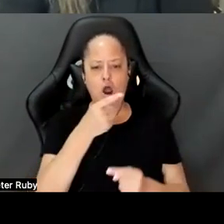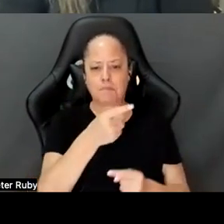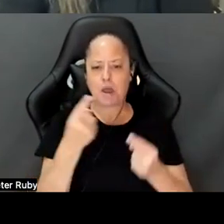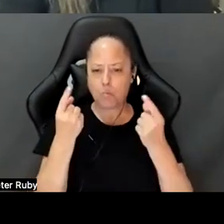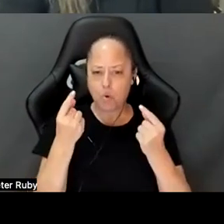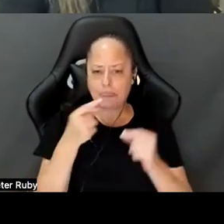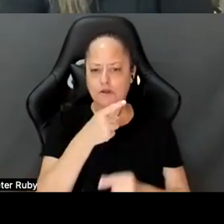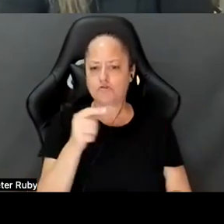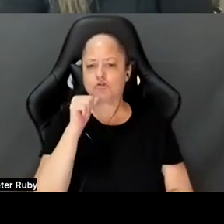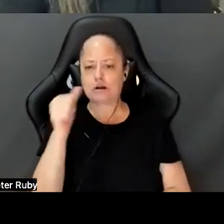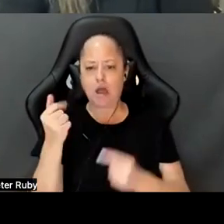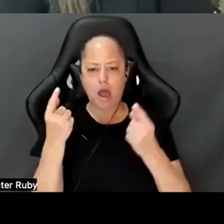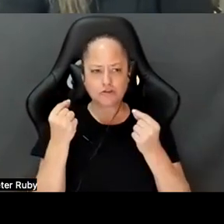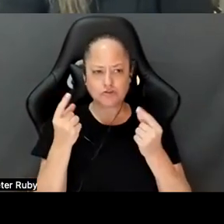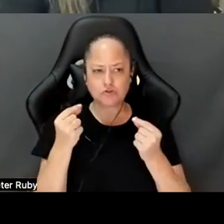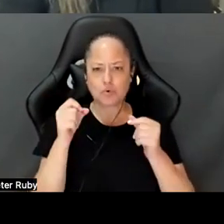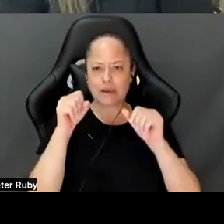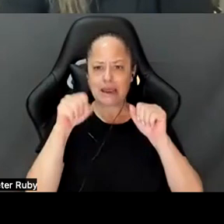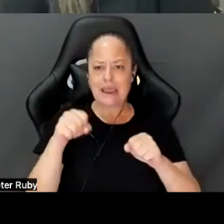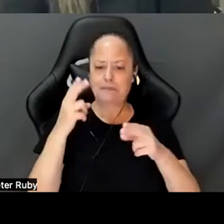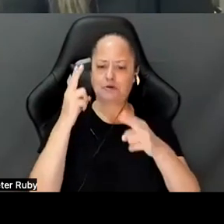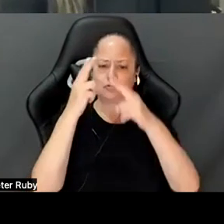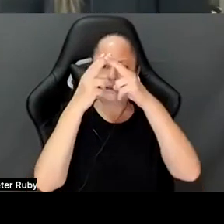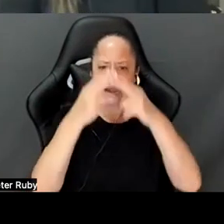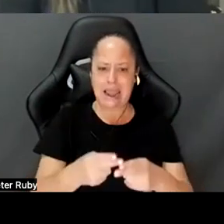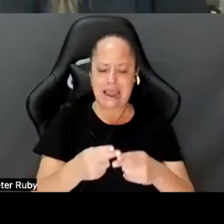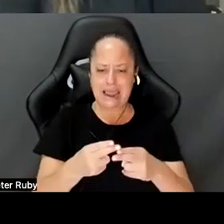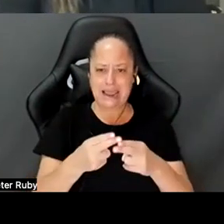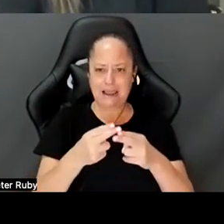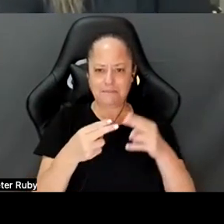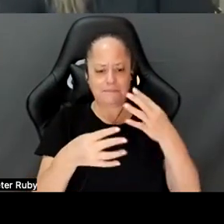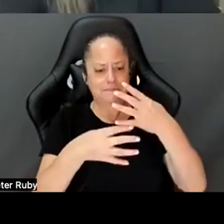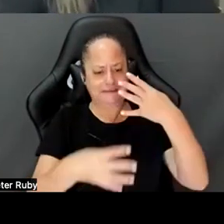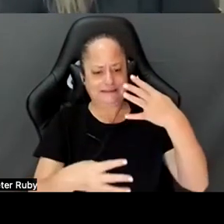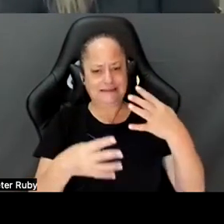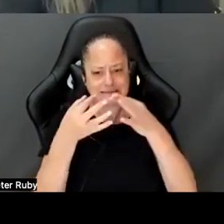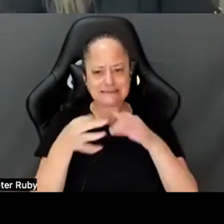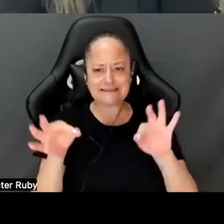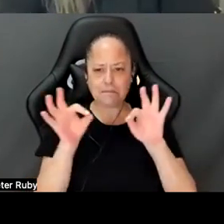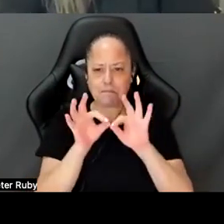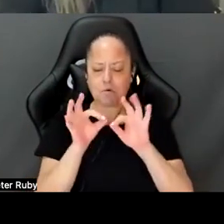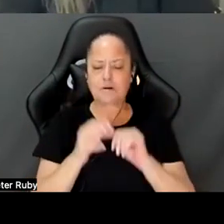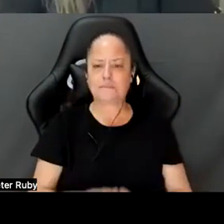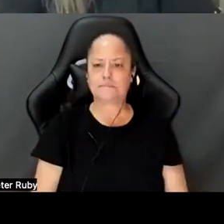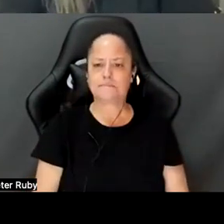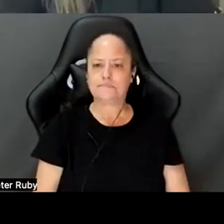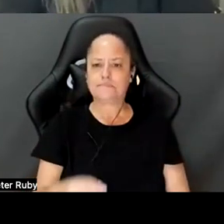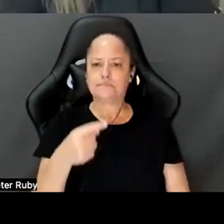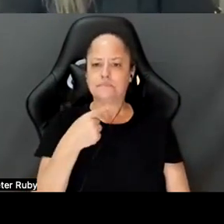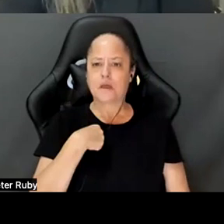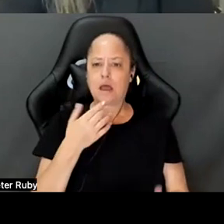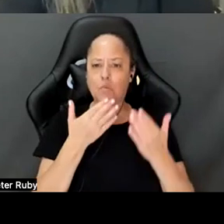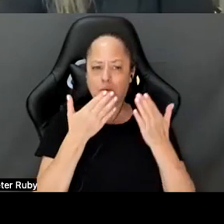what they're not doing. Like being able to name these things is super important. And so what I will